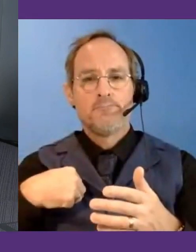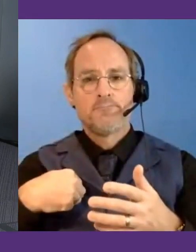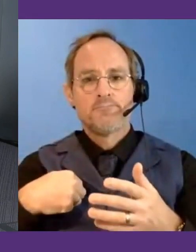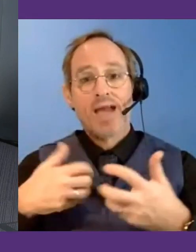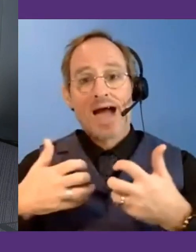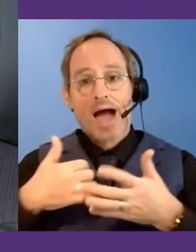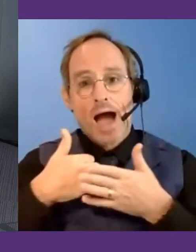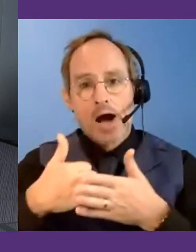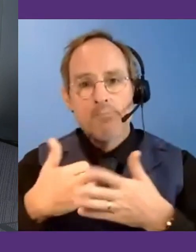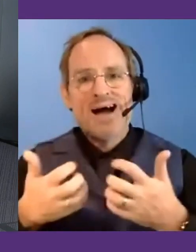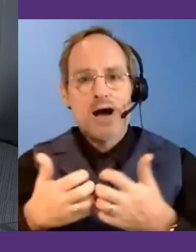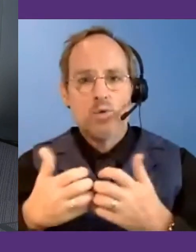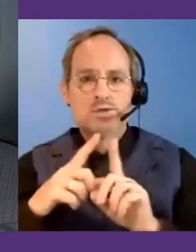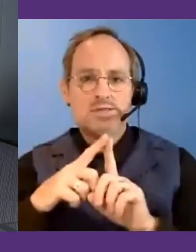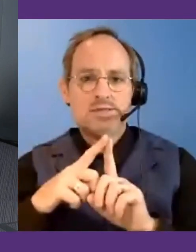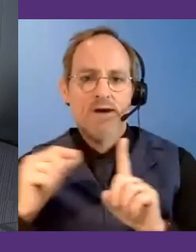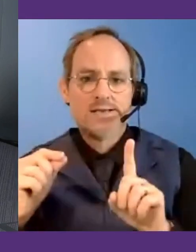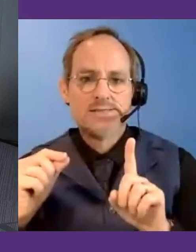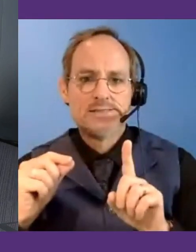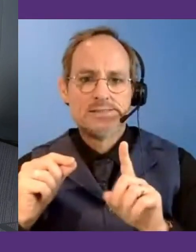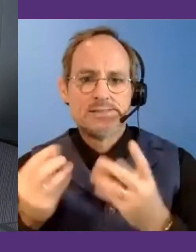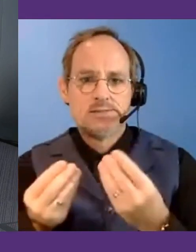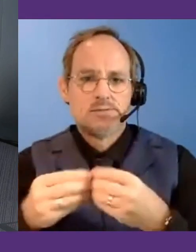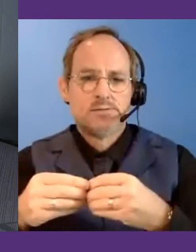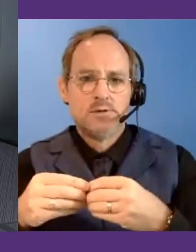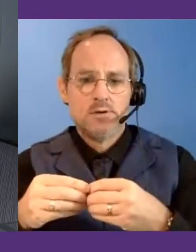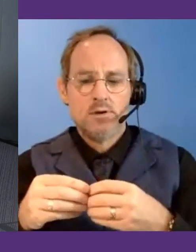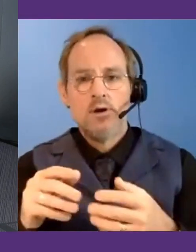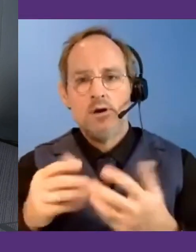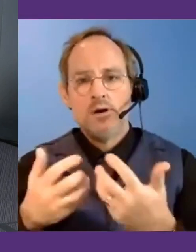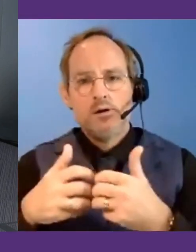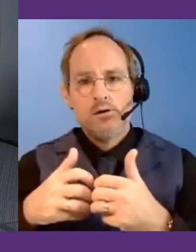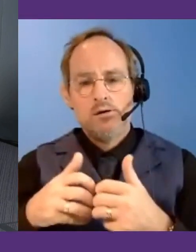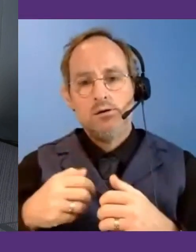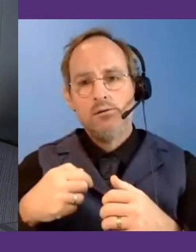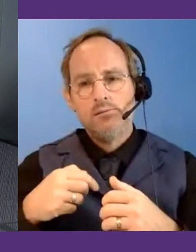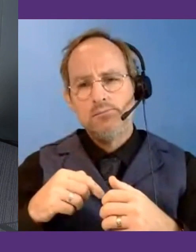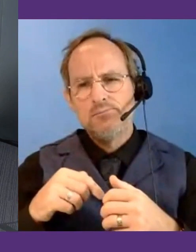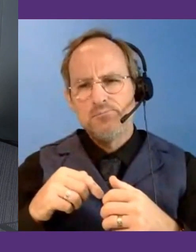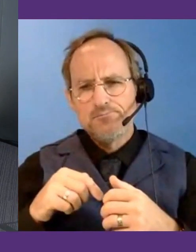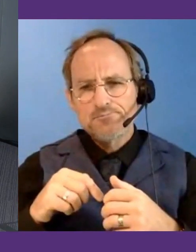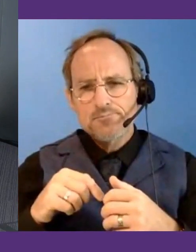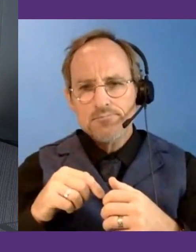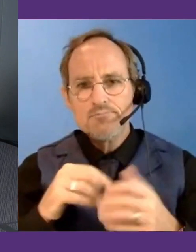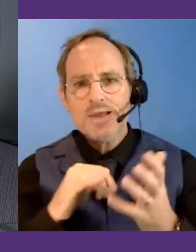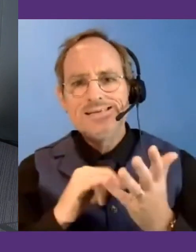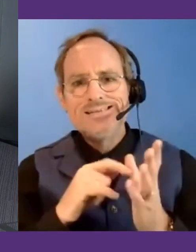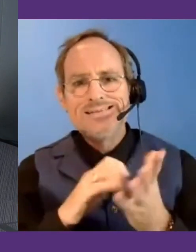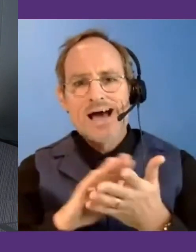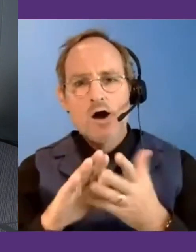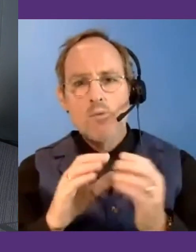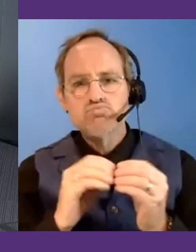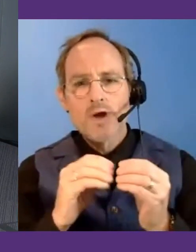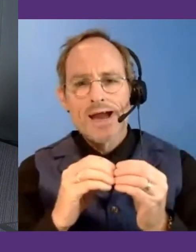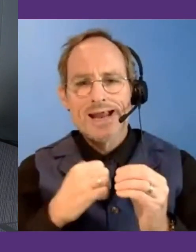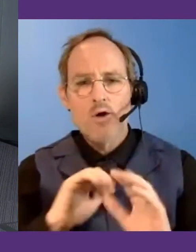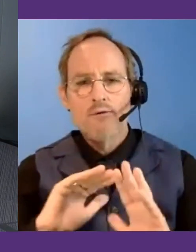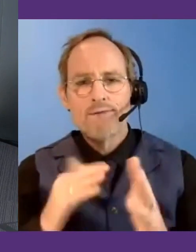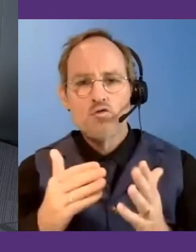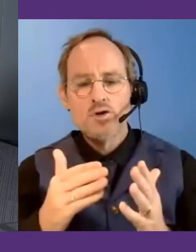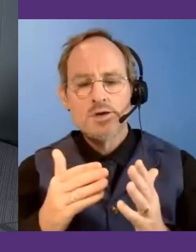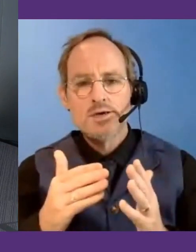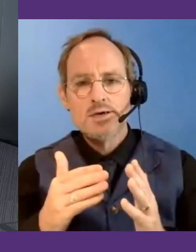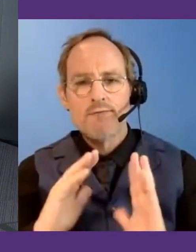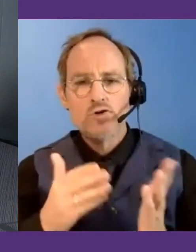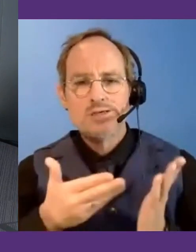been really successful. I was catching up with Sarah Brain, our free services manager, about the project, and she was saying